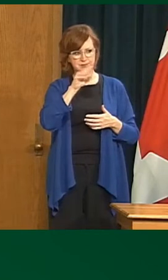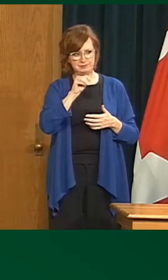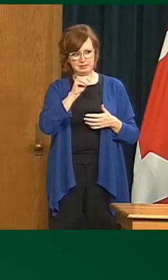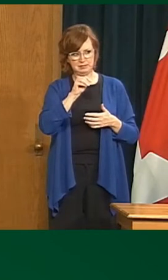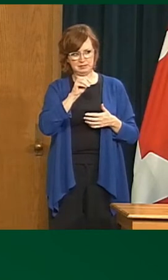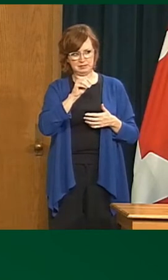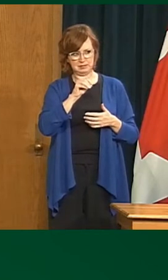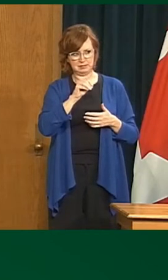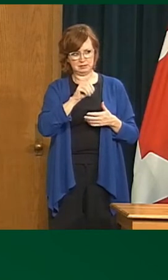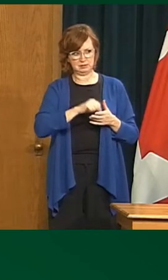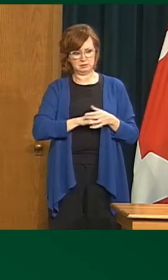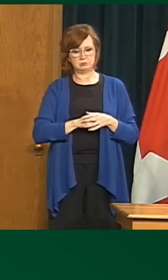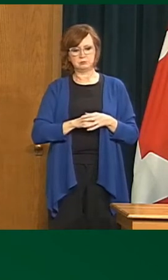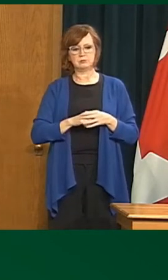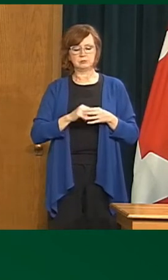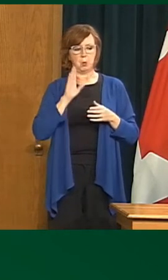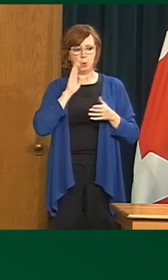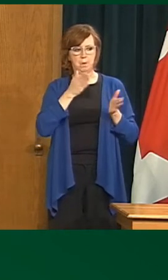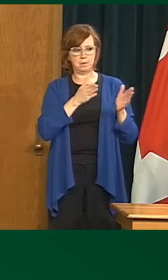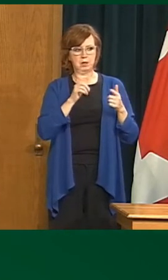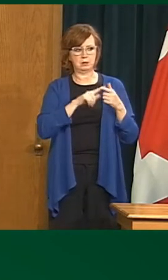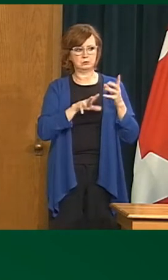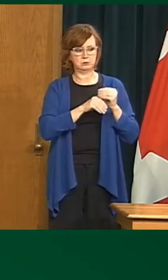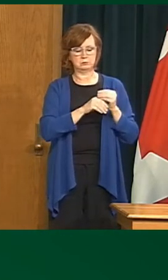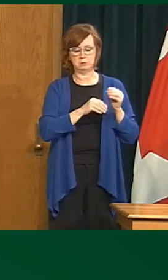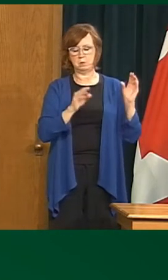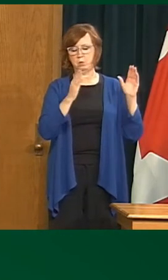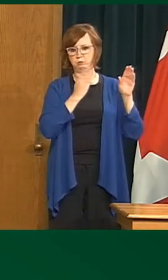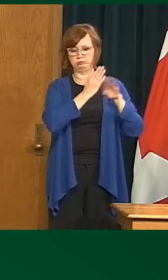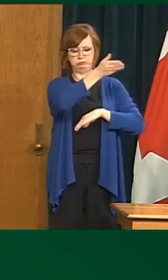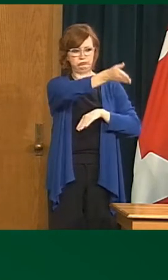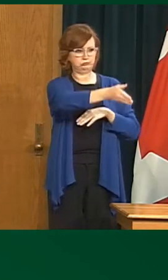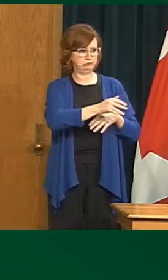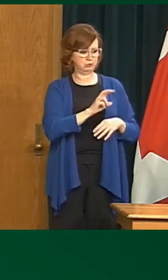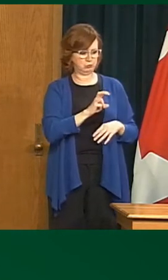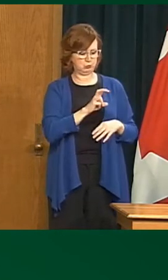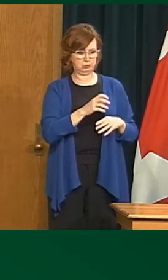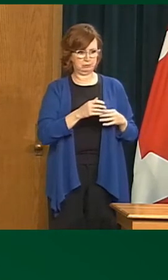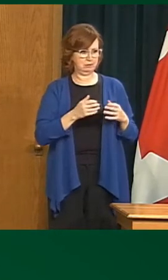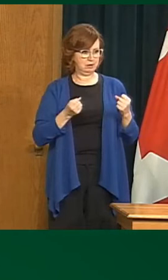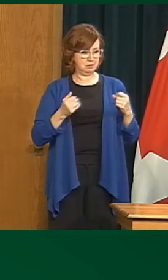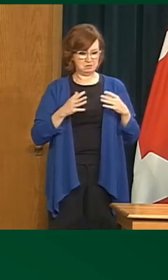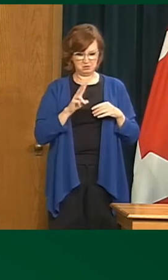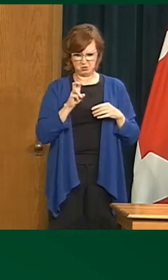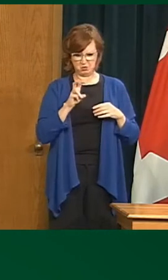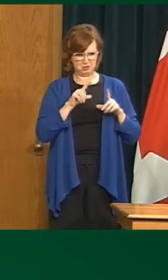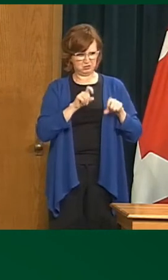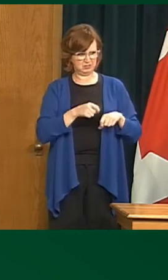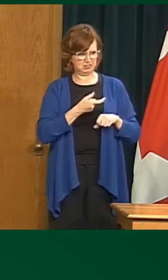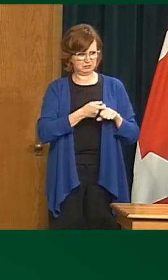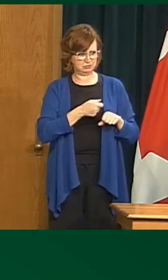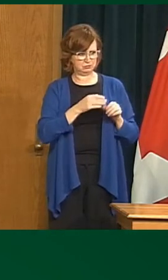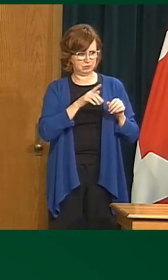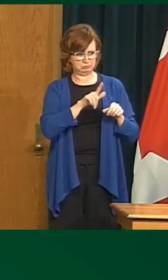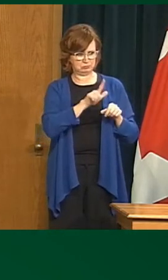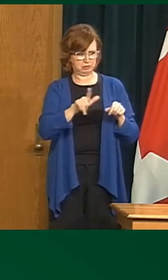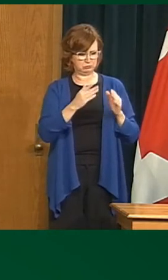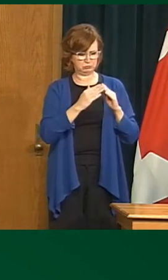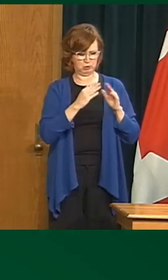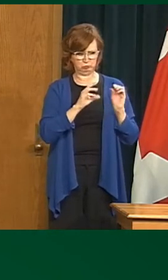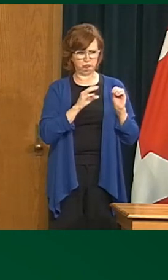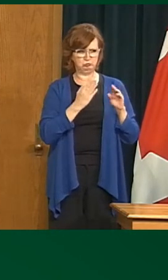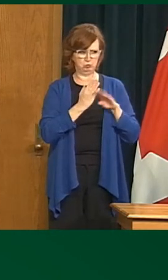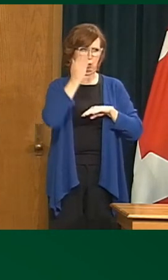households, not 200 individuals. There's been well more than that tested. I don't know the exact number, but we could get that on follow-up. With respect